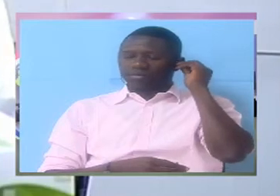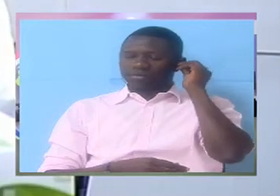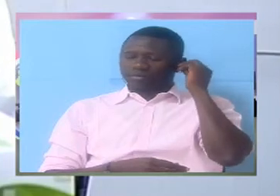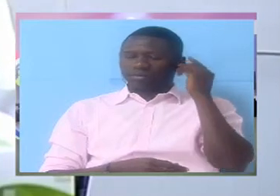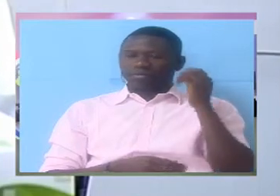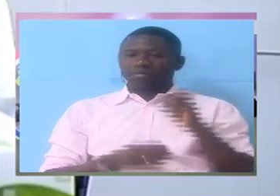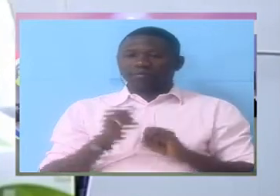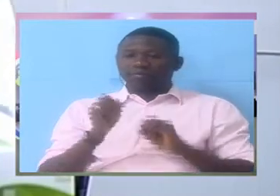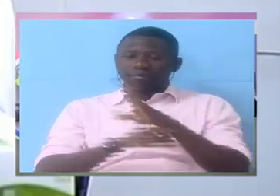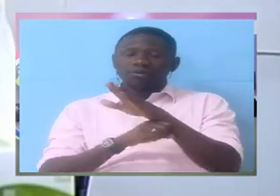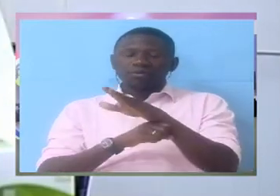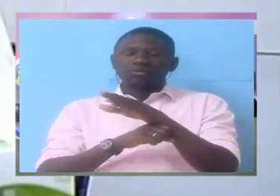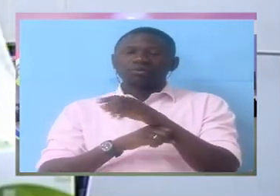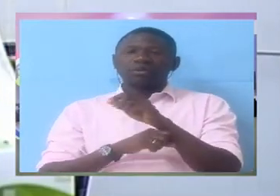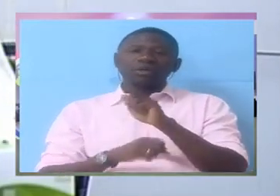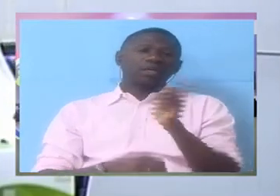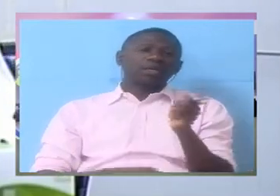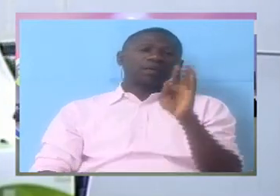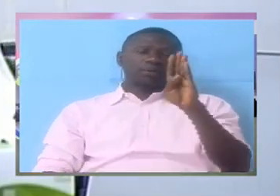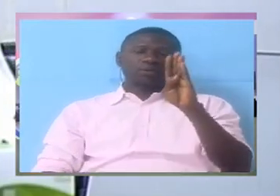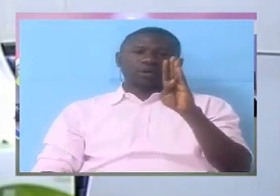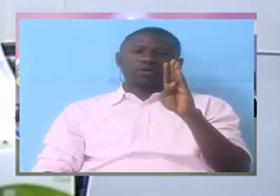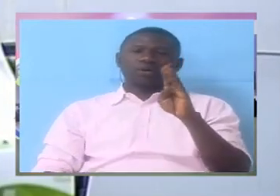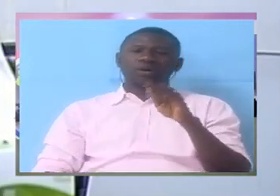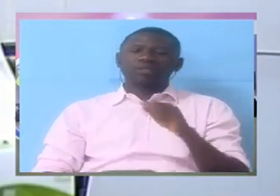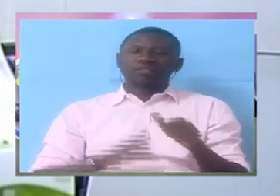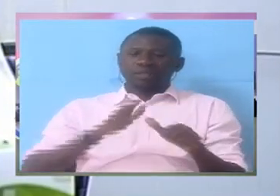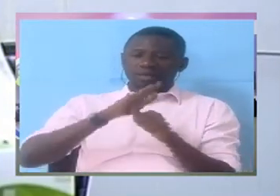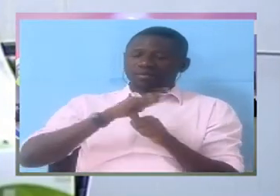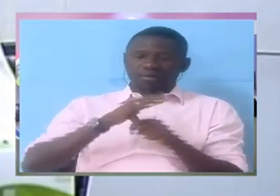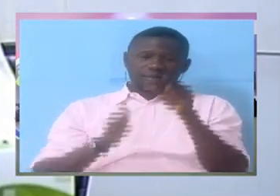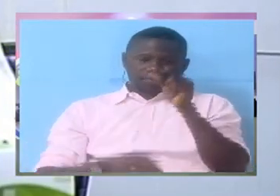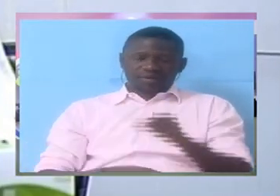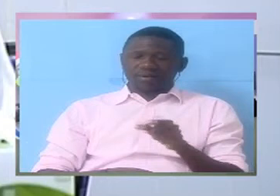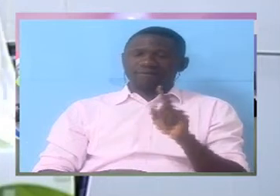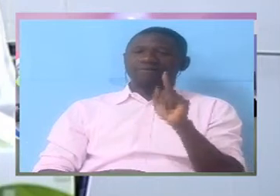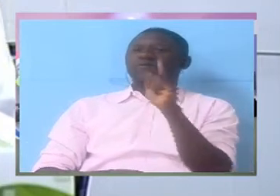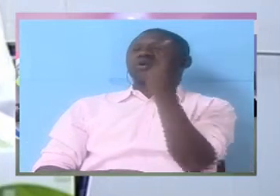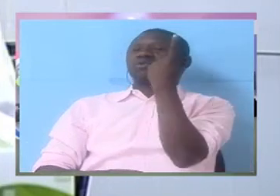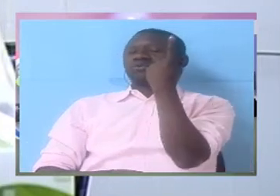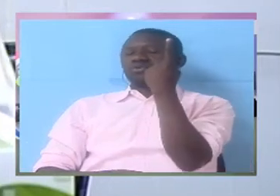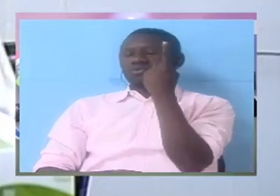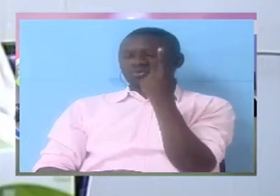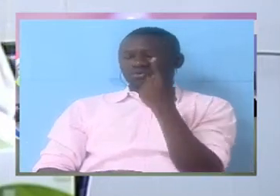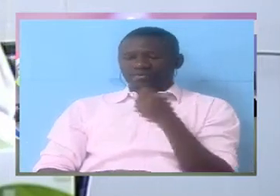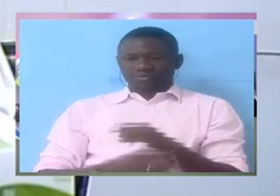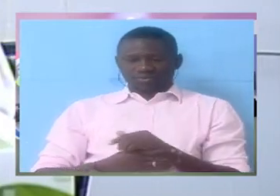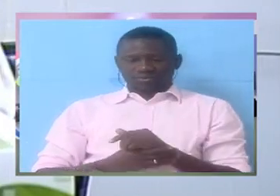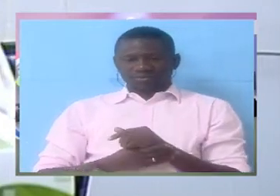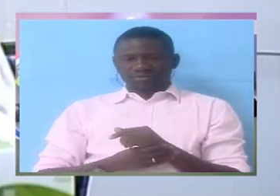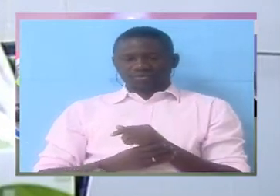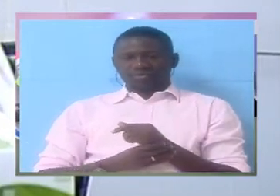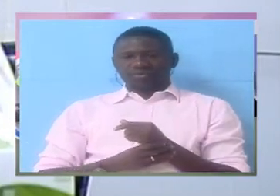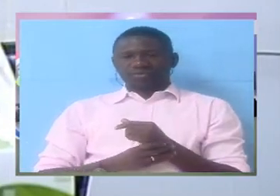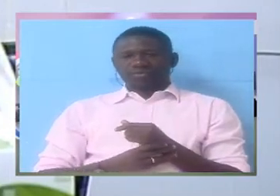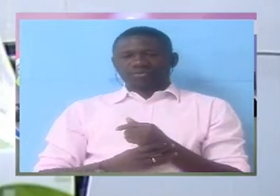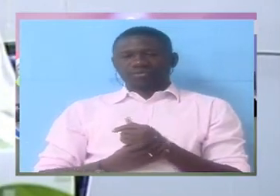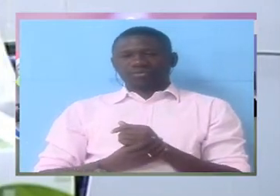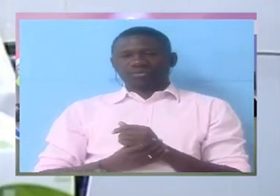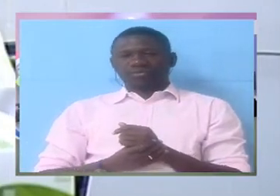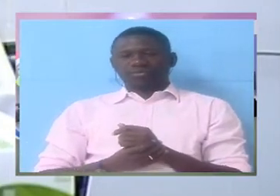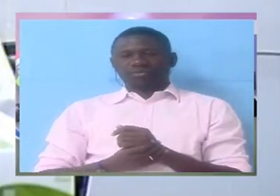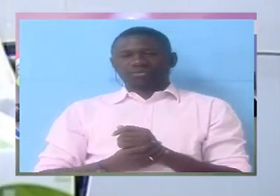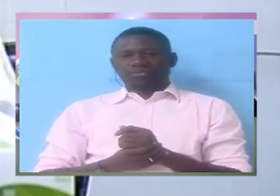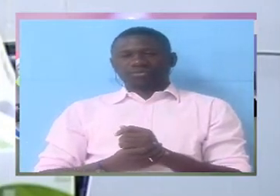as a consular first. Follow ye napalaso sound di Guinea Bissau le purungatara du kola je consola me yalon kola betarla du